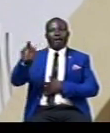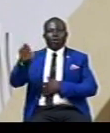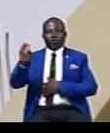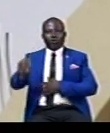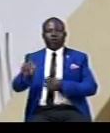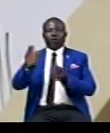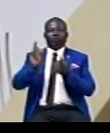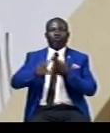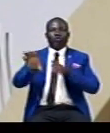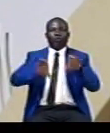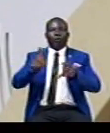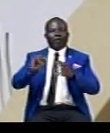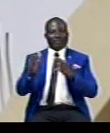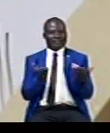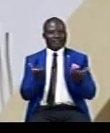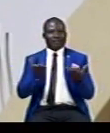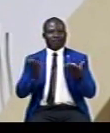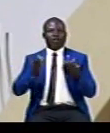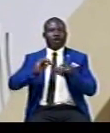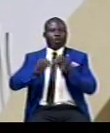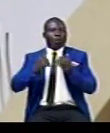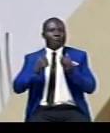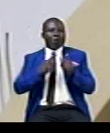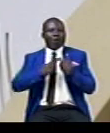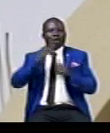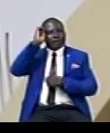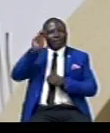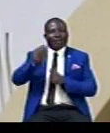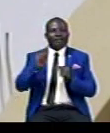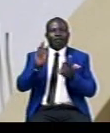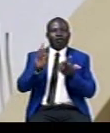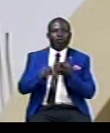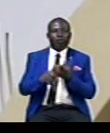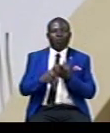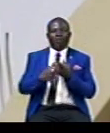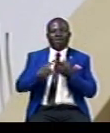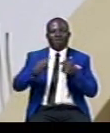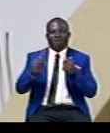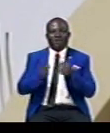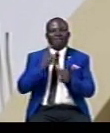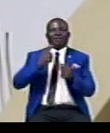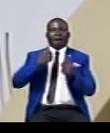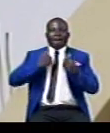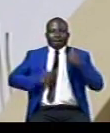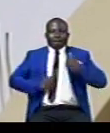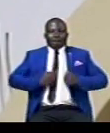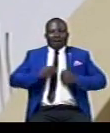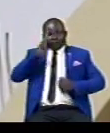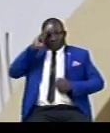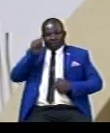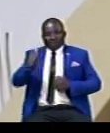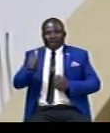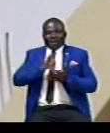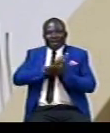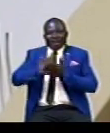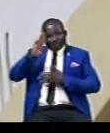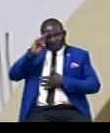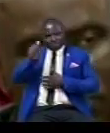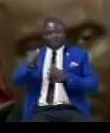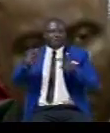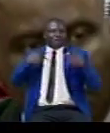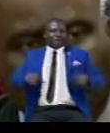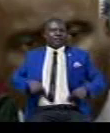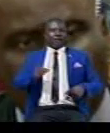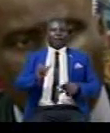the service, number one, he needed to bathe himself, cleanse himself physically, and